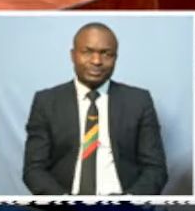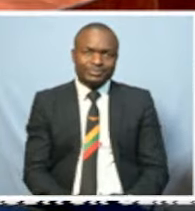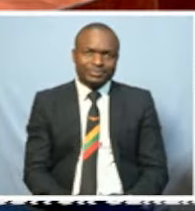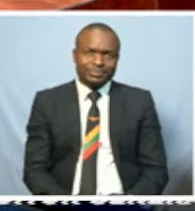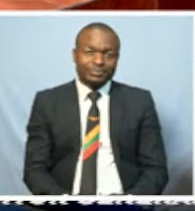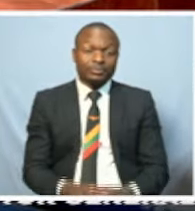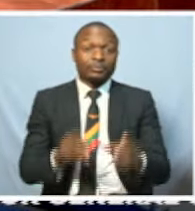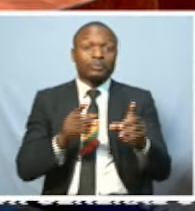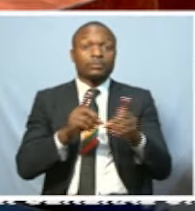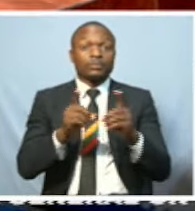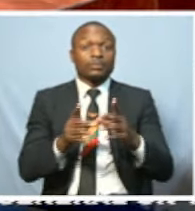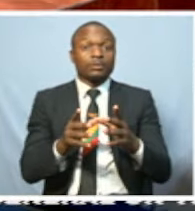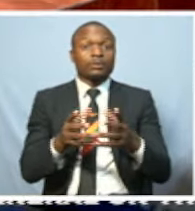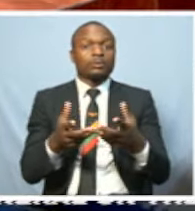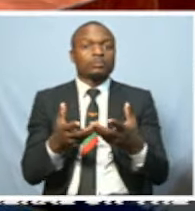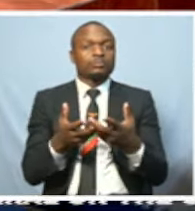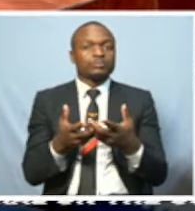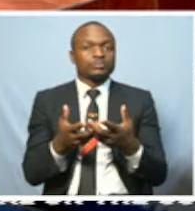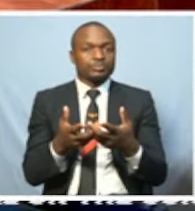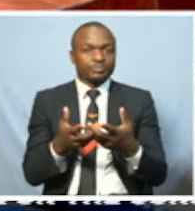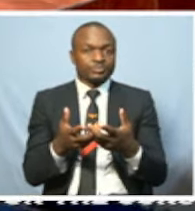Director Engineering,